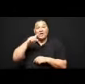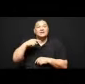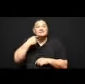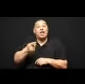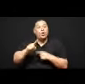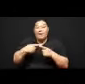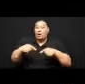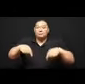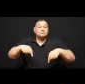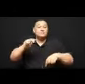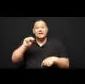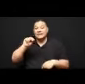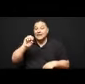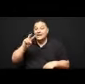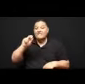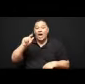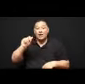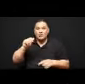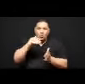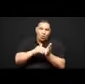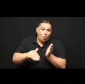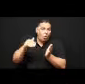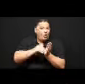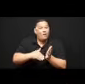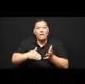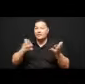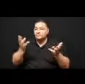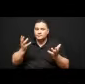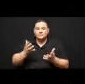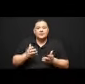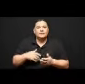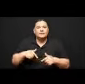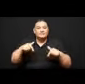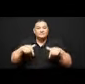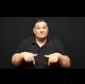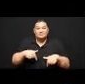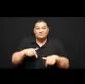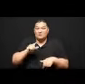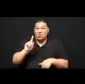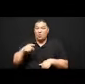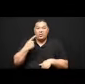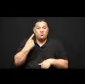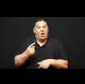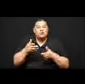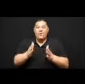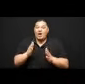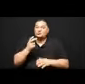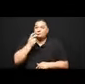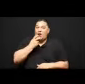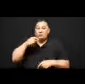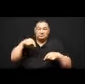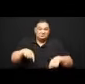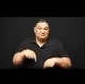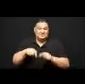about Nevada over and over again is that there's only one way to pronounce the name state.